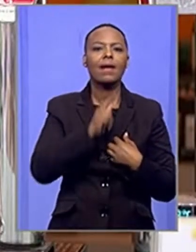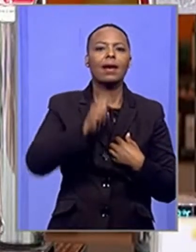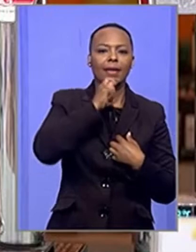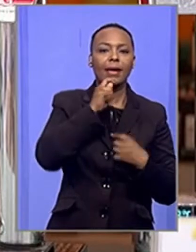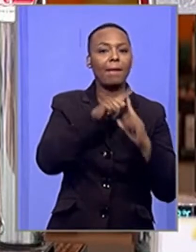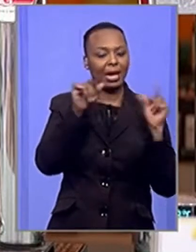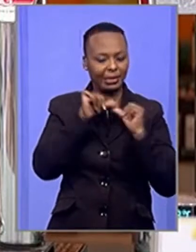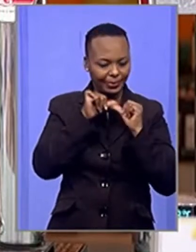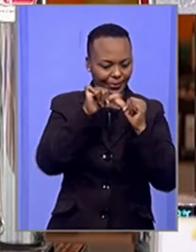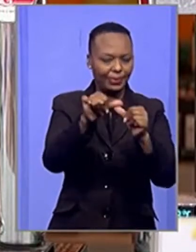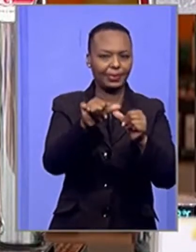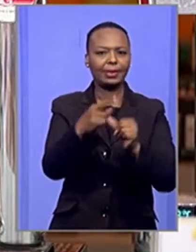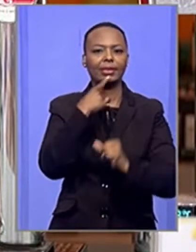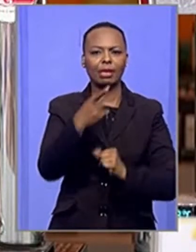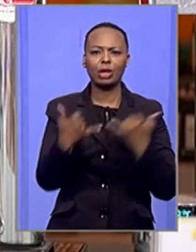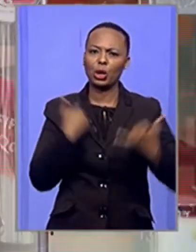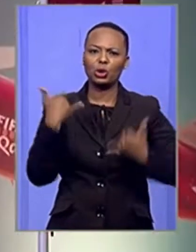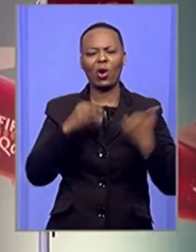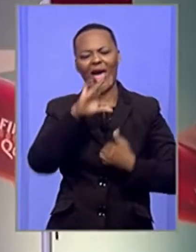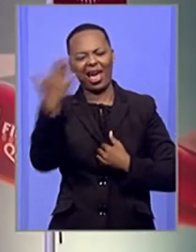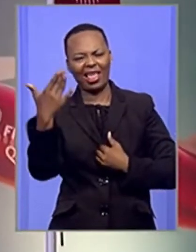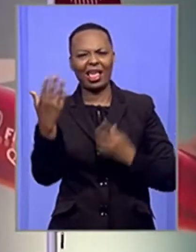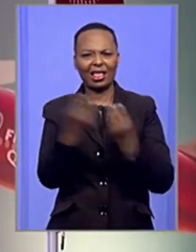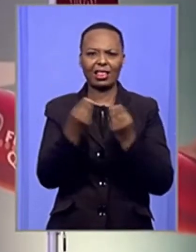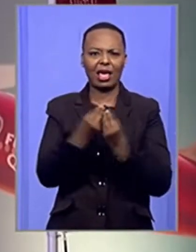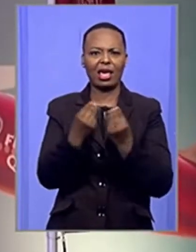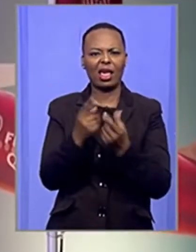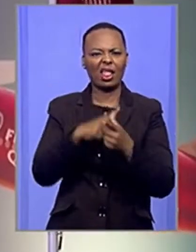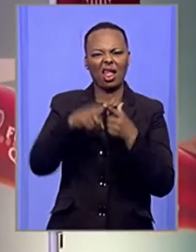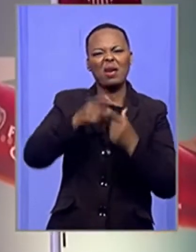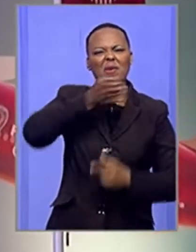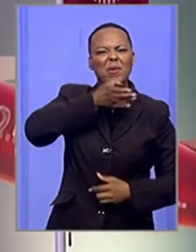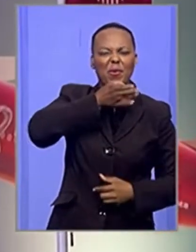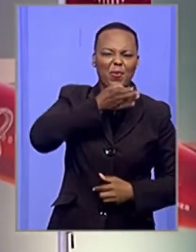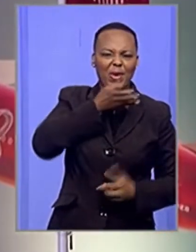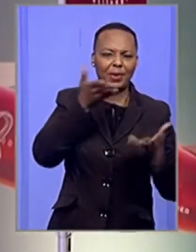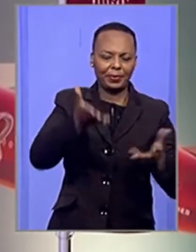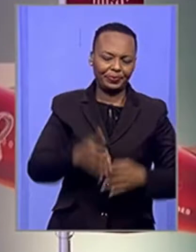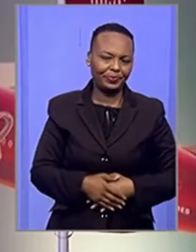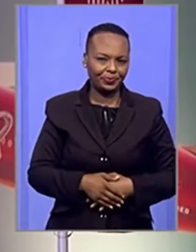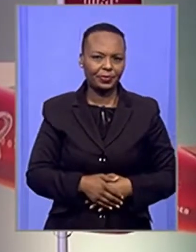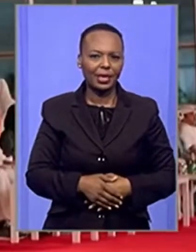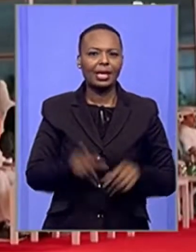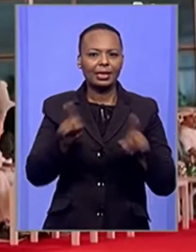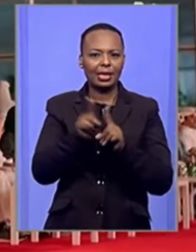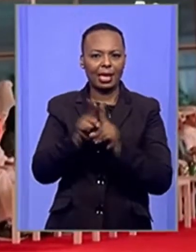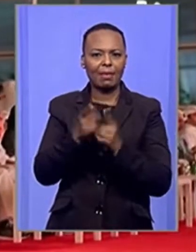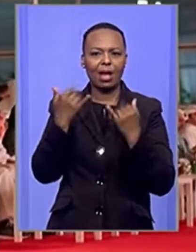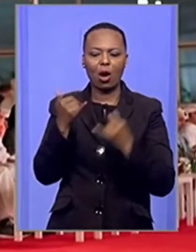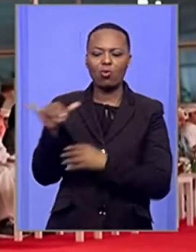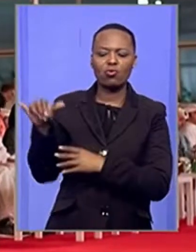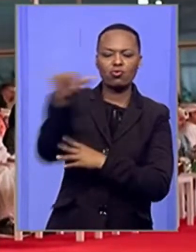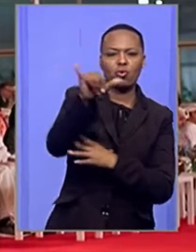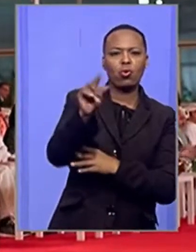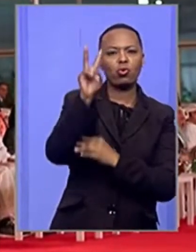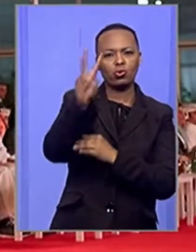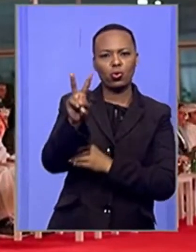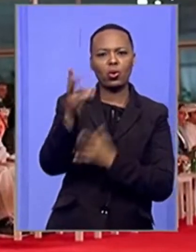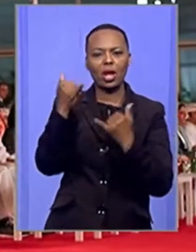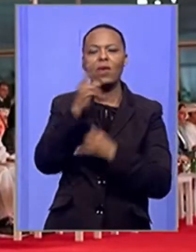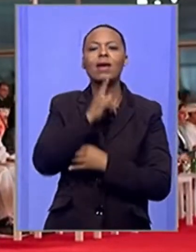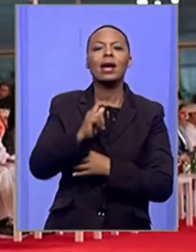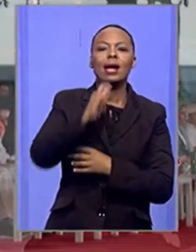tswela pele ho fana ka boithabiso bo bong bakeng sa baeti. E ekeditse phihlelo ho maema difofane tsa yona tse pedi tsa matjhaba.